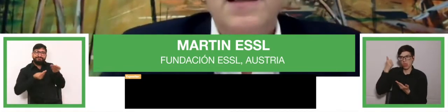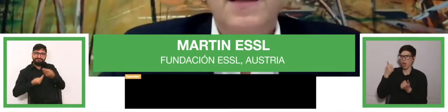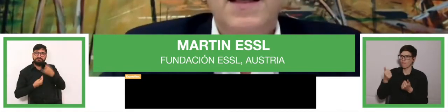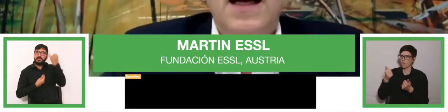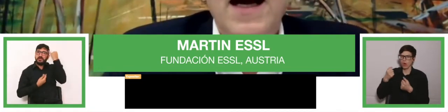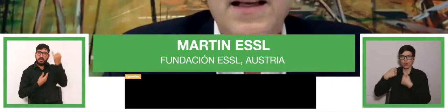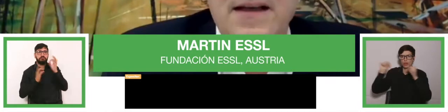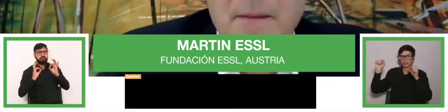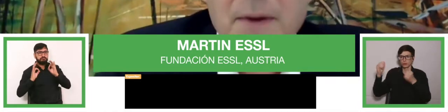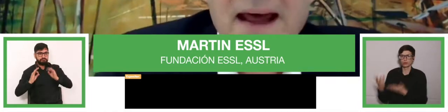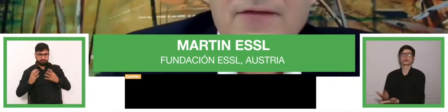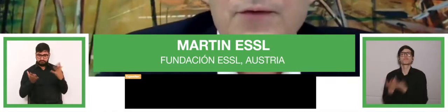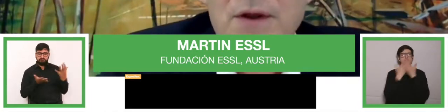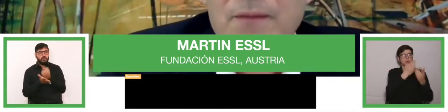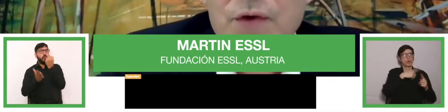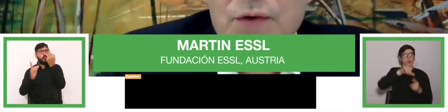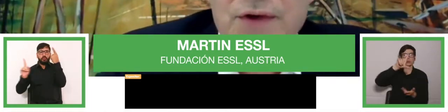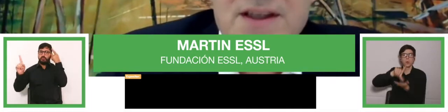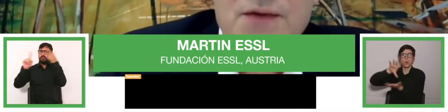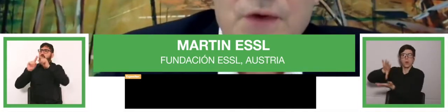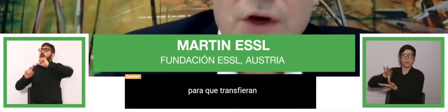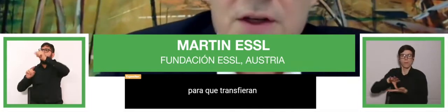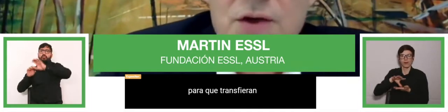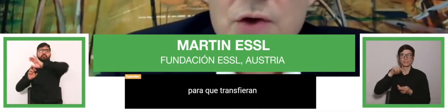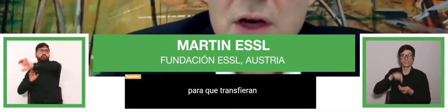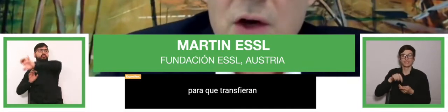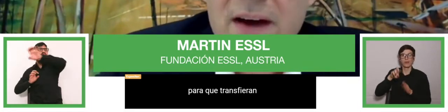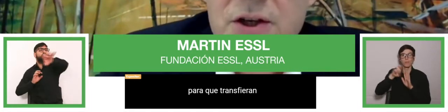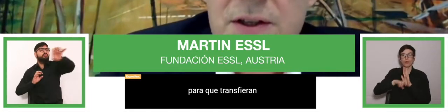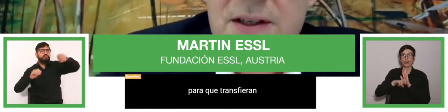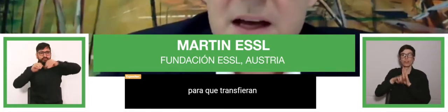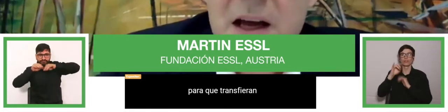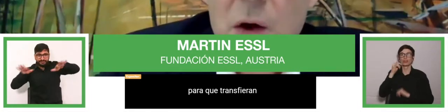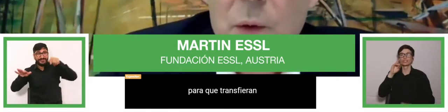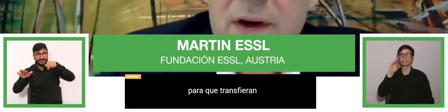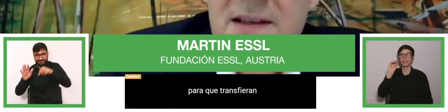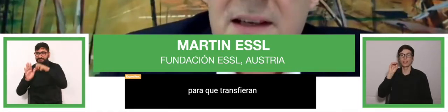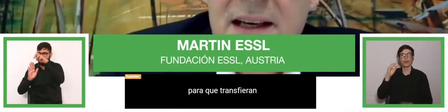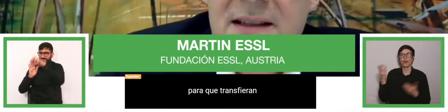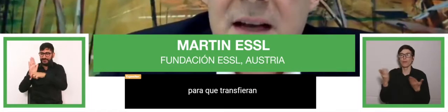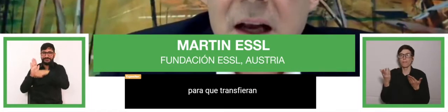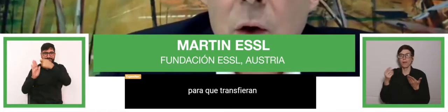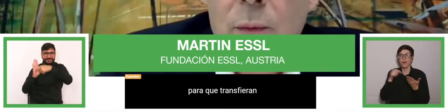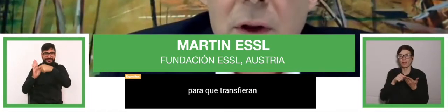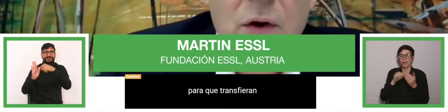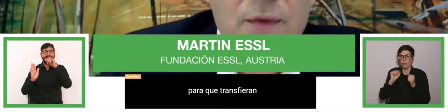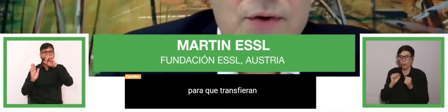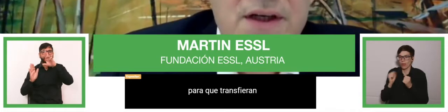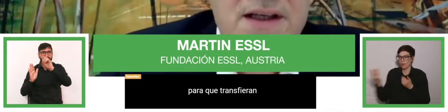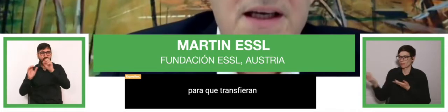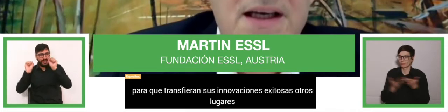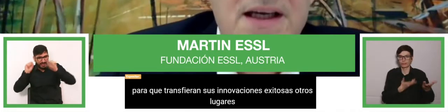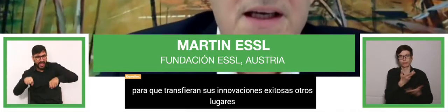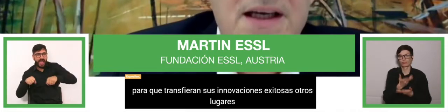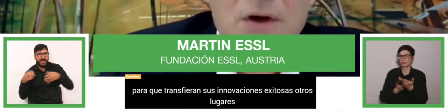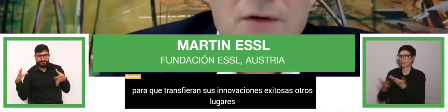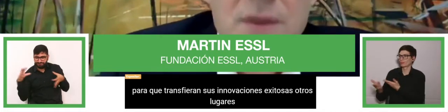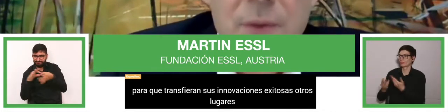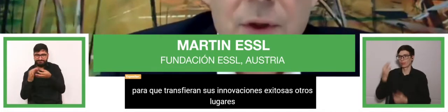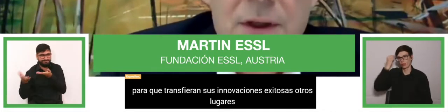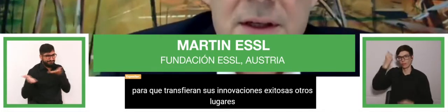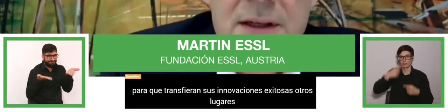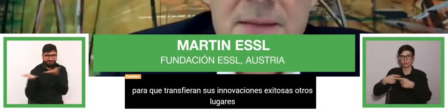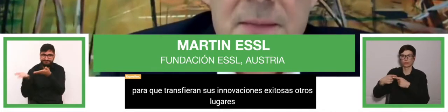Project is the ideal platform to transfer social innovations with its global community